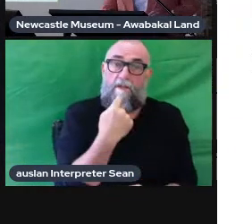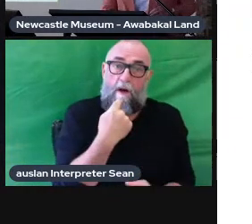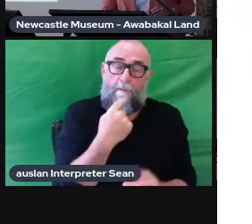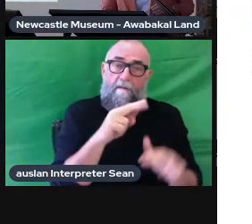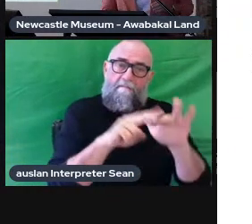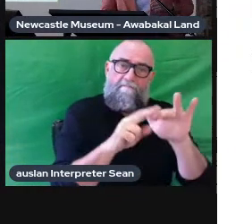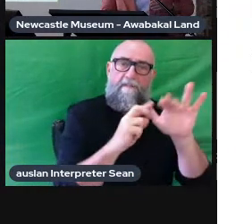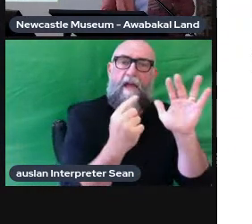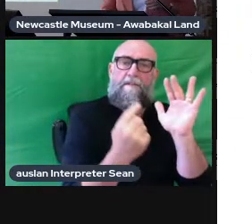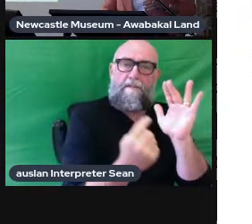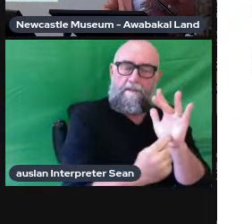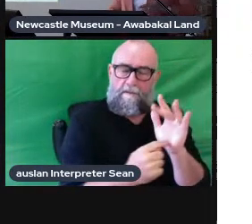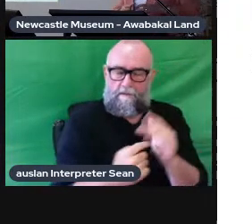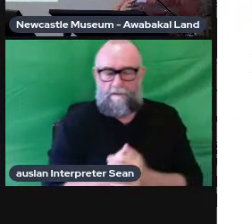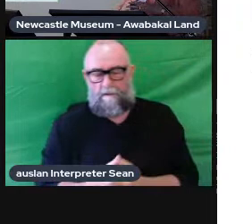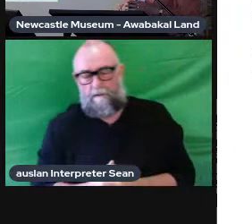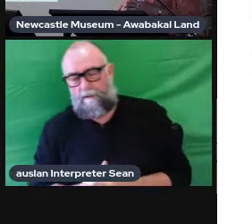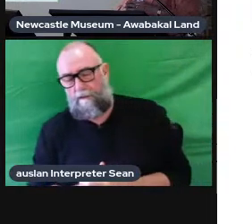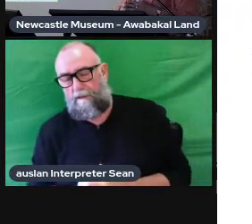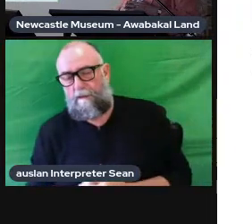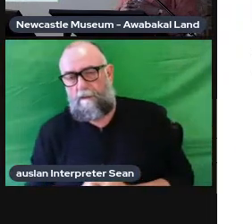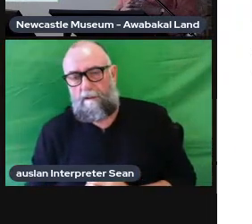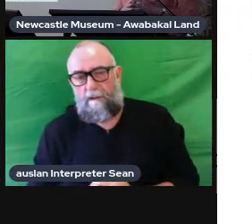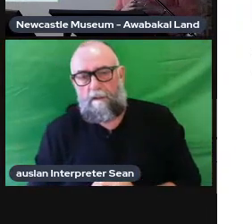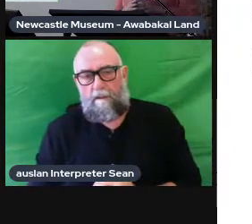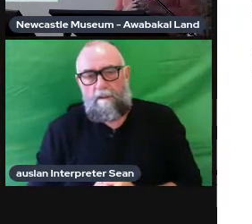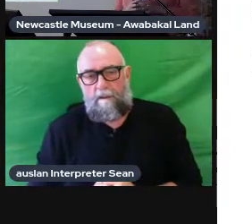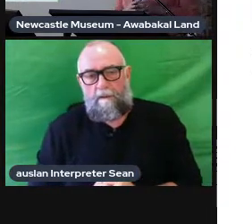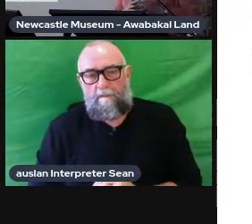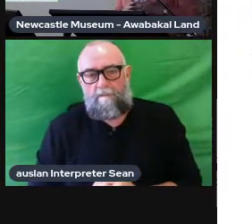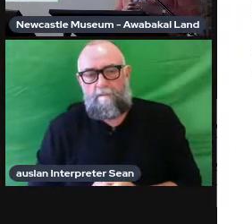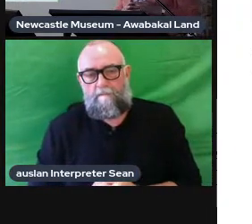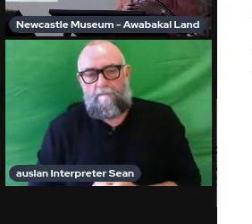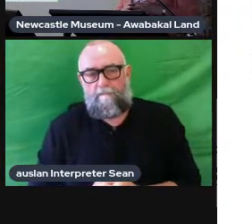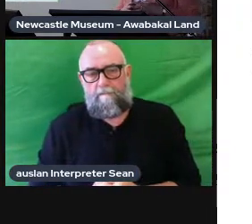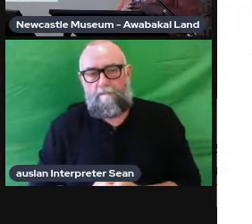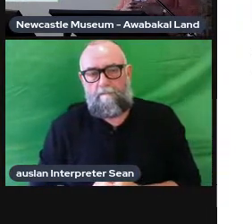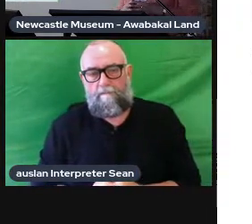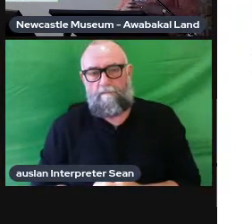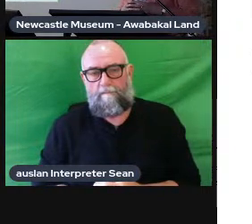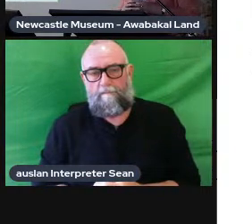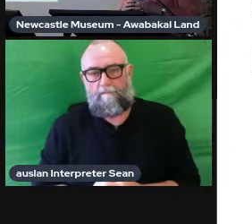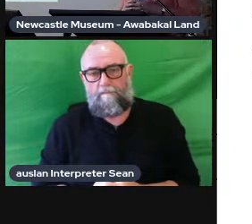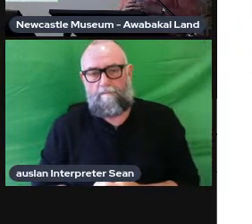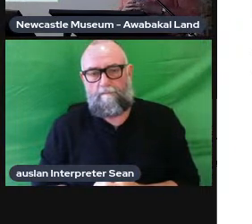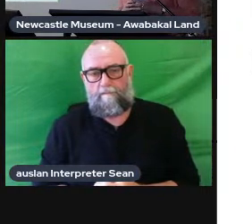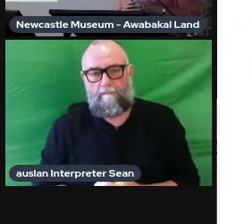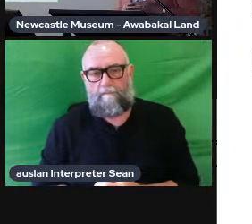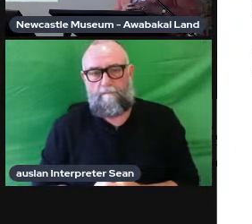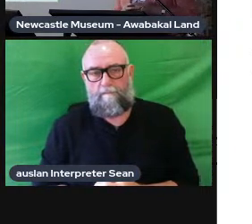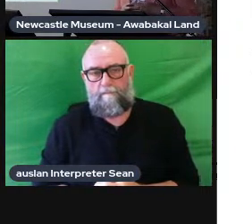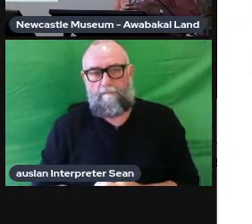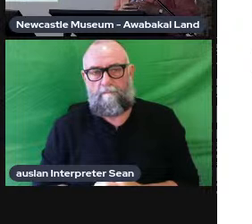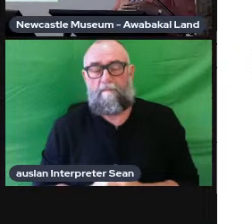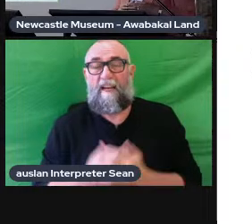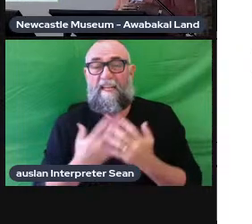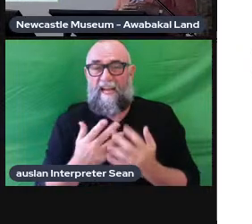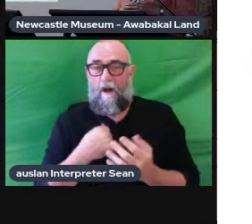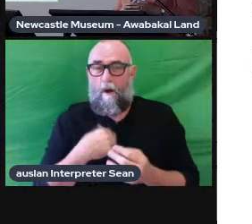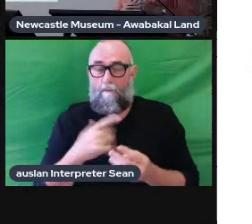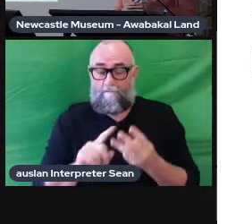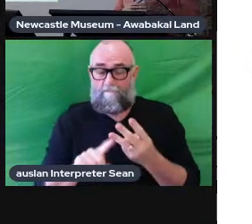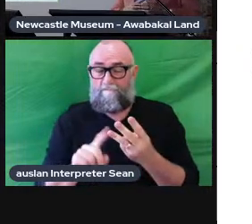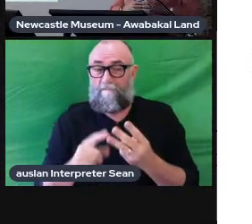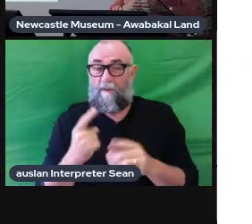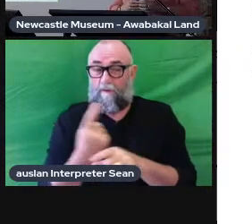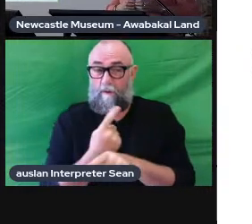And the third risk factor that I'm going to talk about is about blood clotting. And this is probably one of the more complex